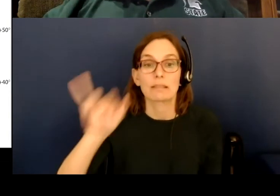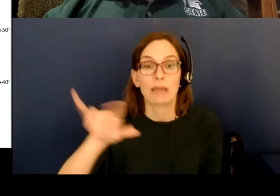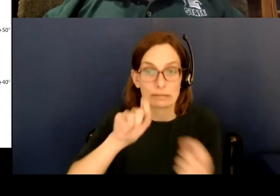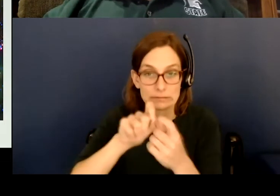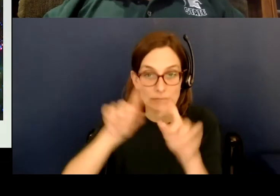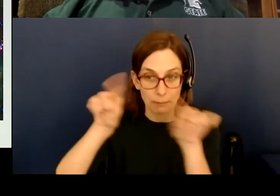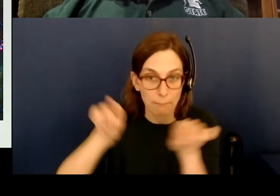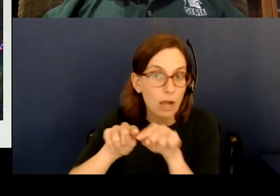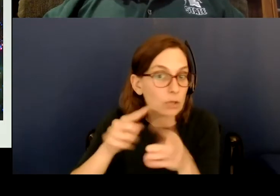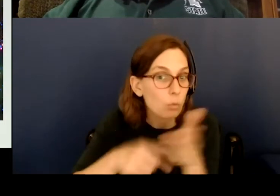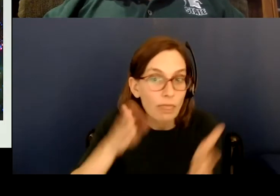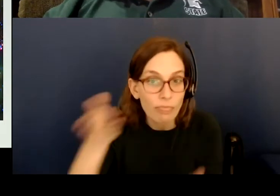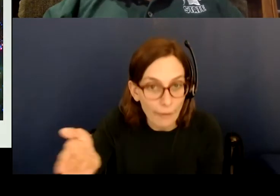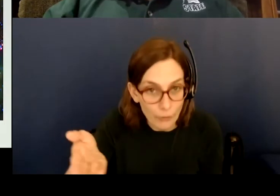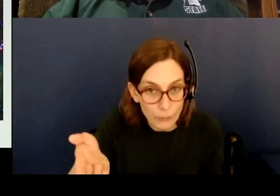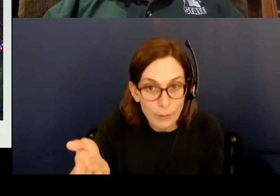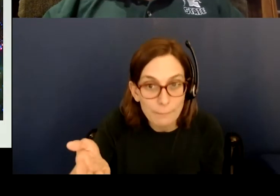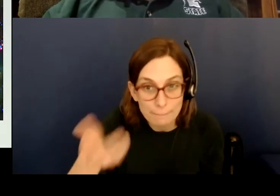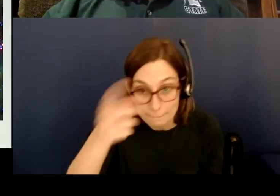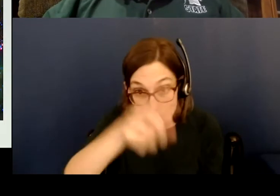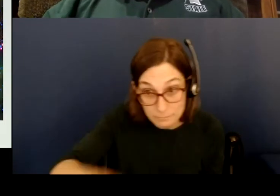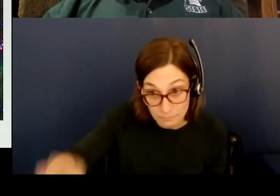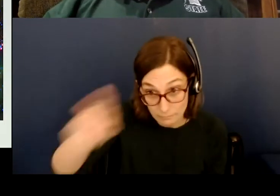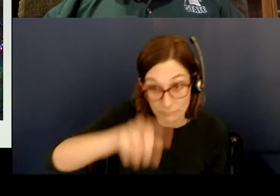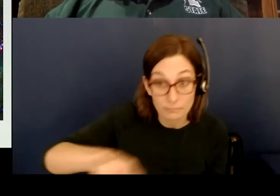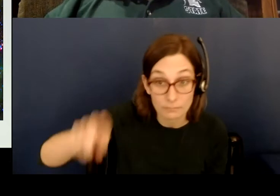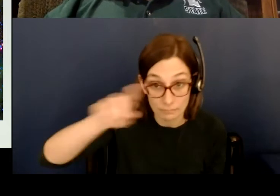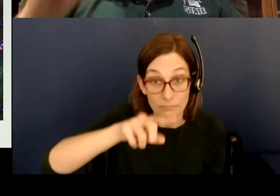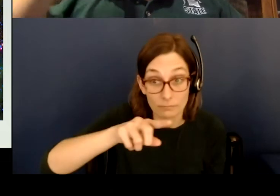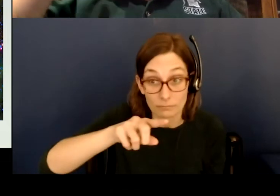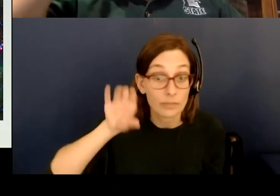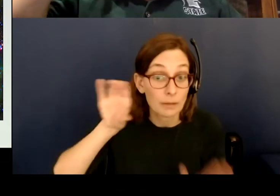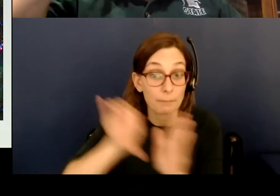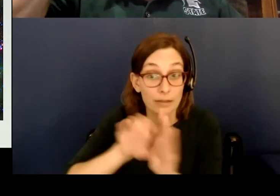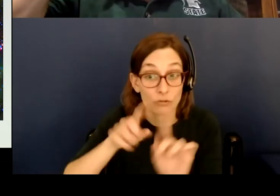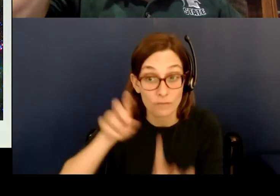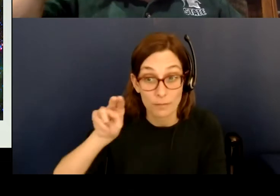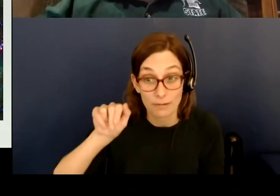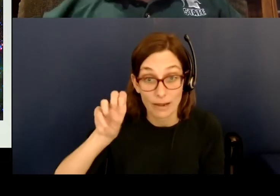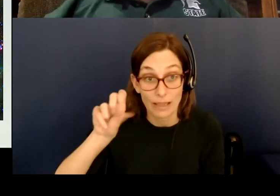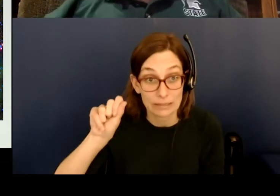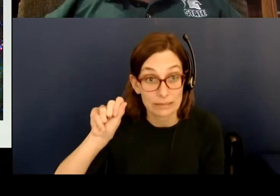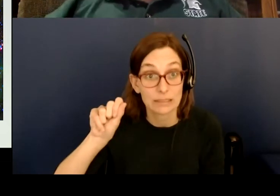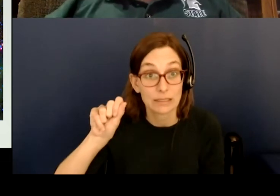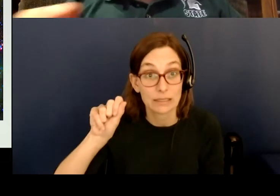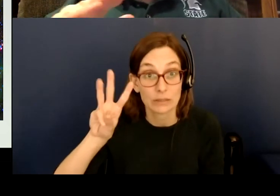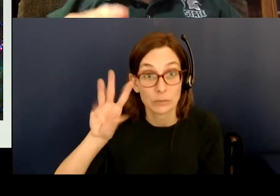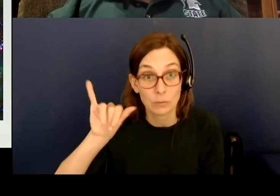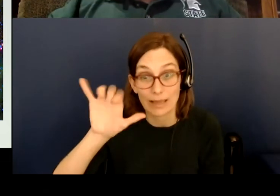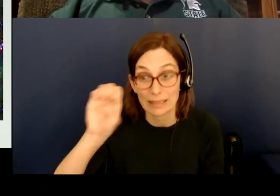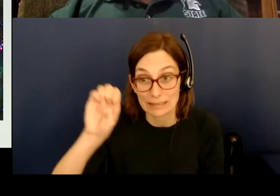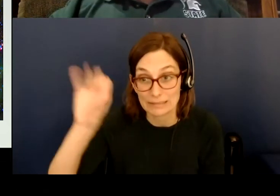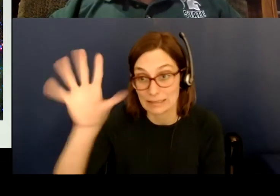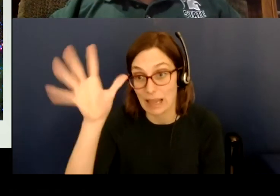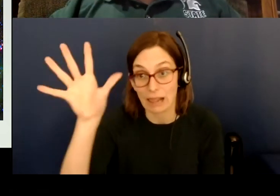okay? This is that box. This is an image from NASA's WISE satellite, which at MSU St. Andrews, we actually